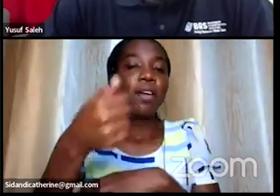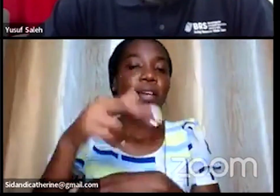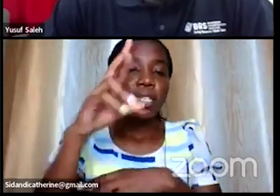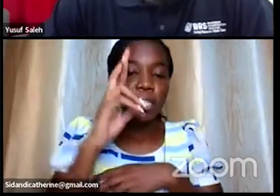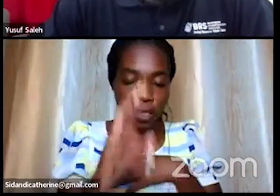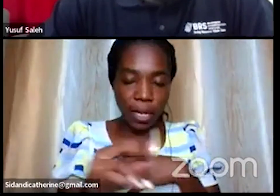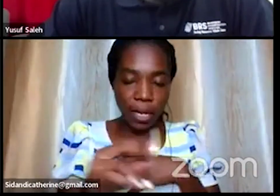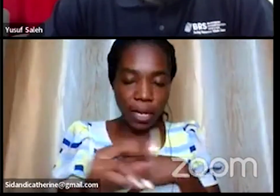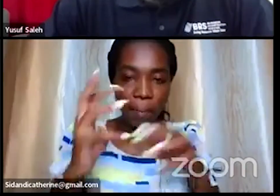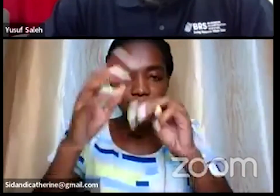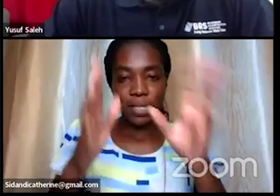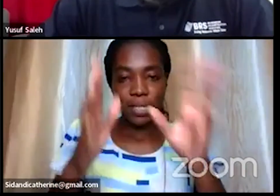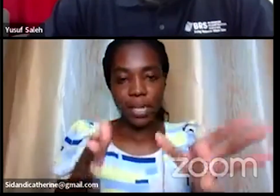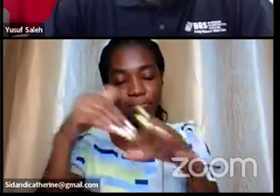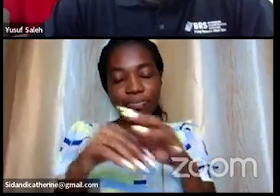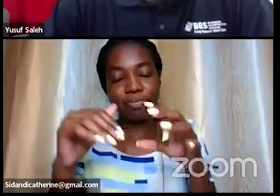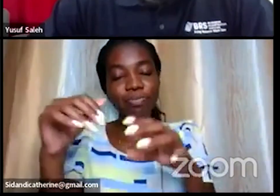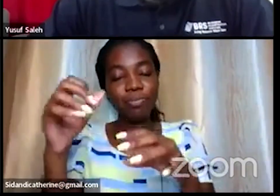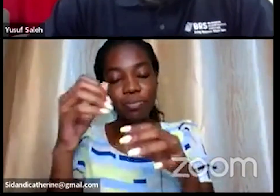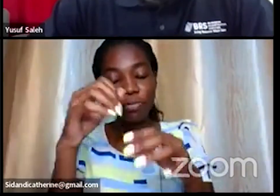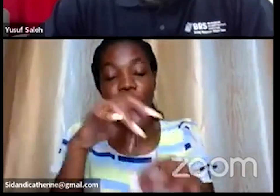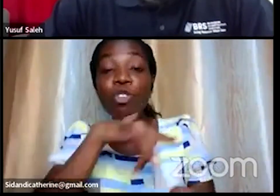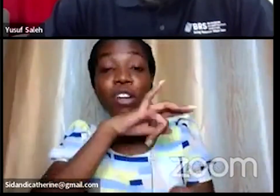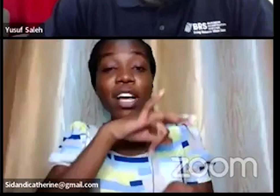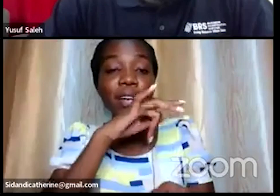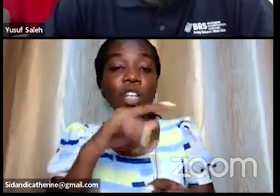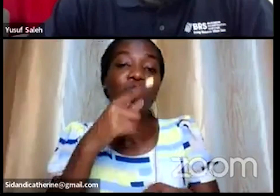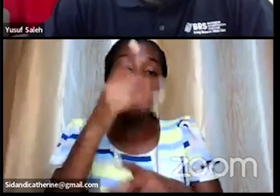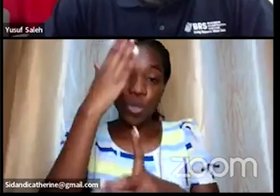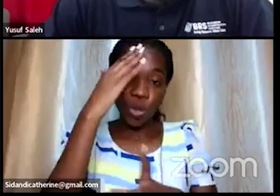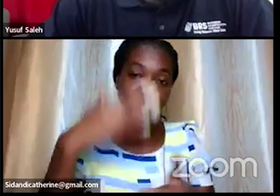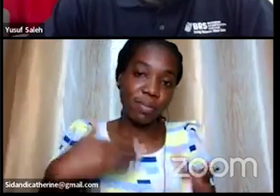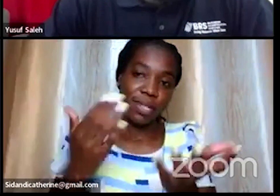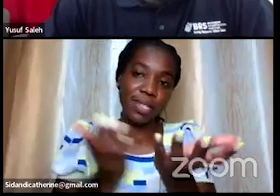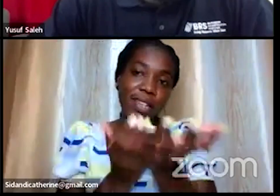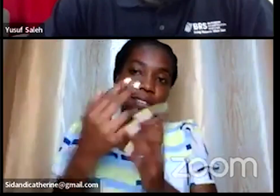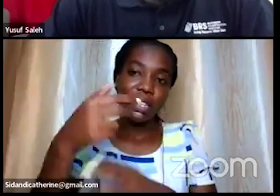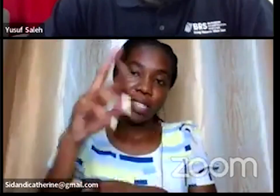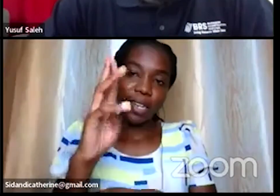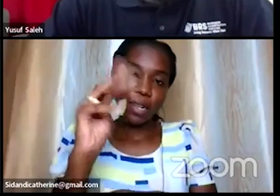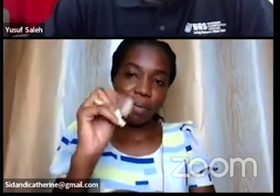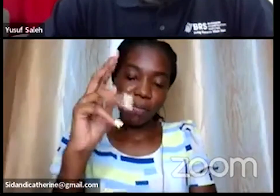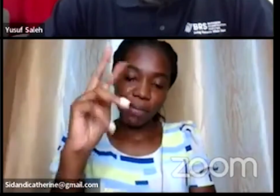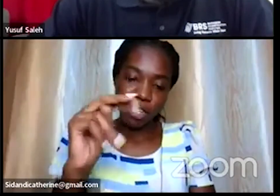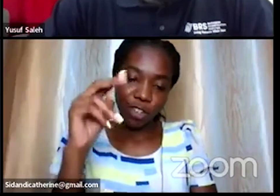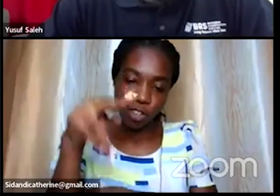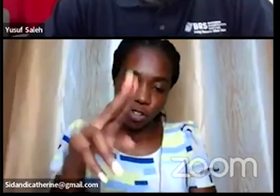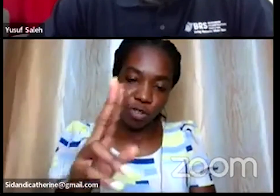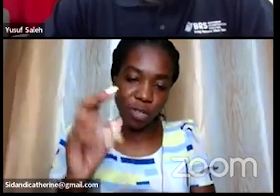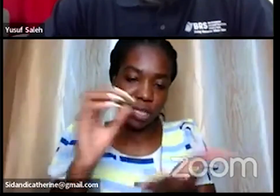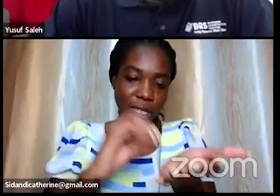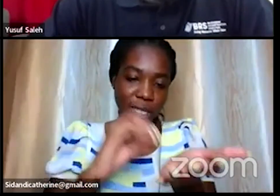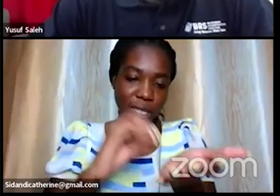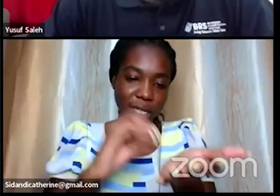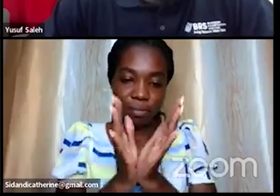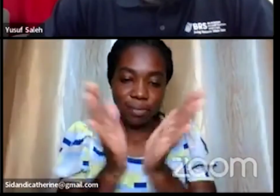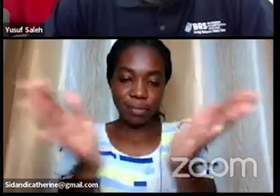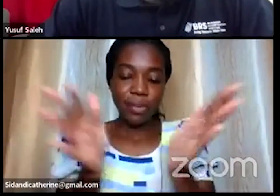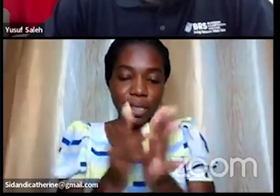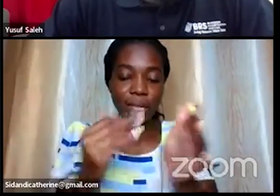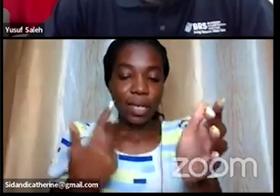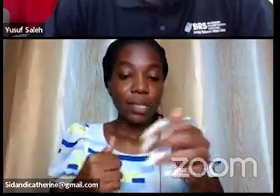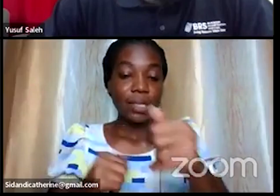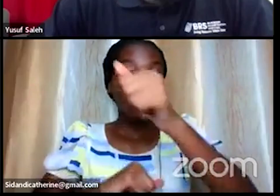Association of Uganda, HRMAU. You know that I served HRMAU for 4 years as the Secretary General. We supported in writing the